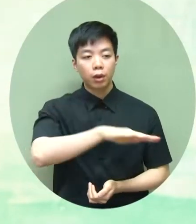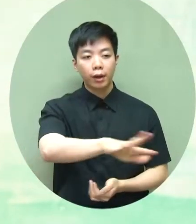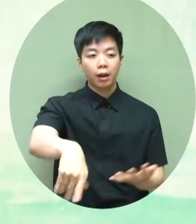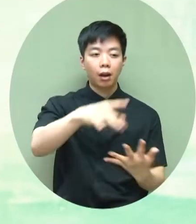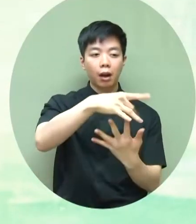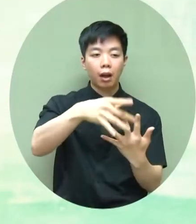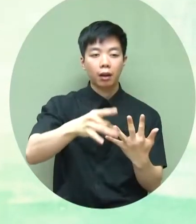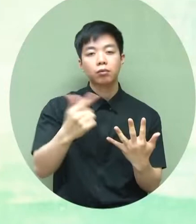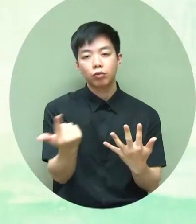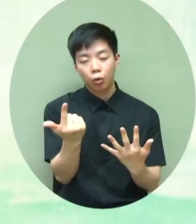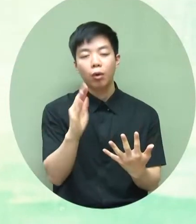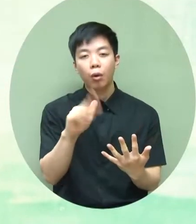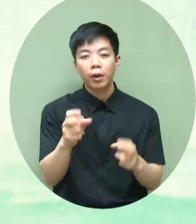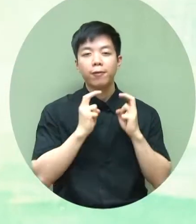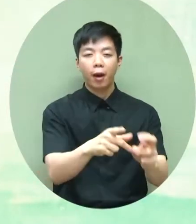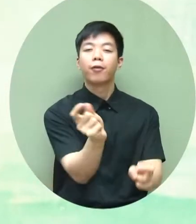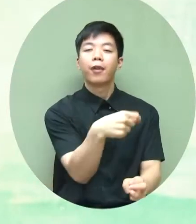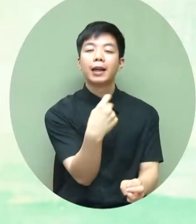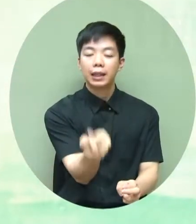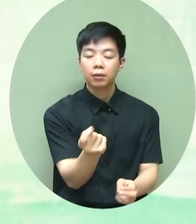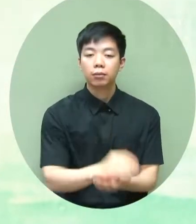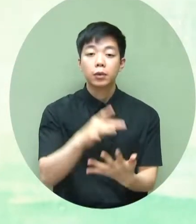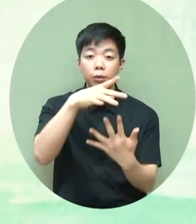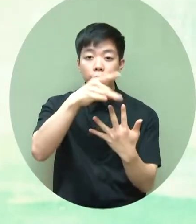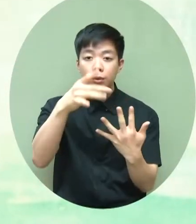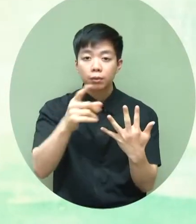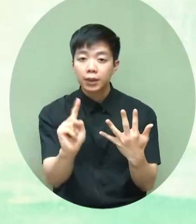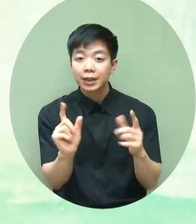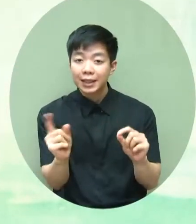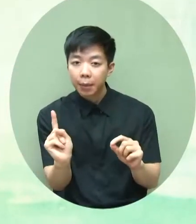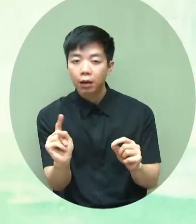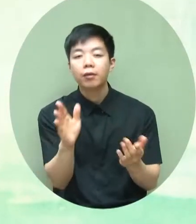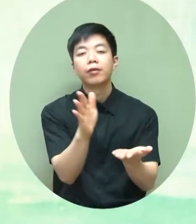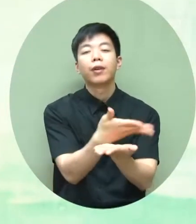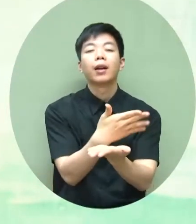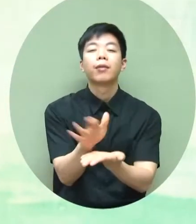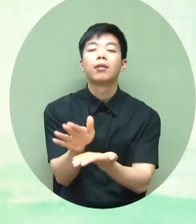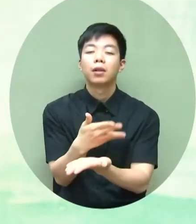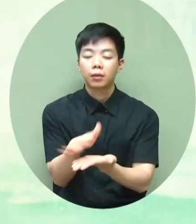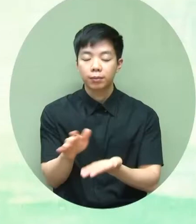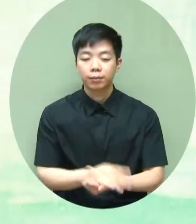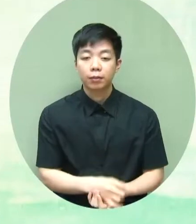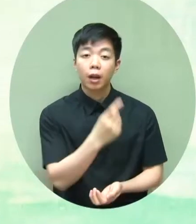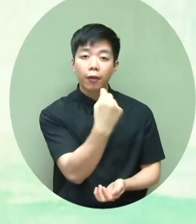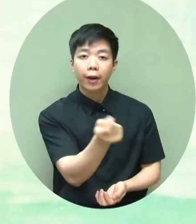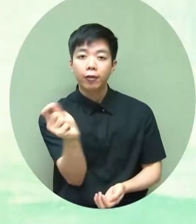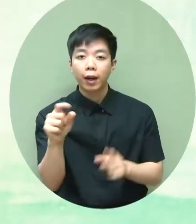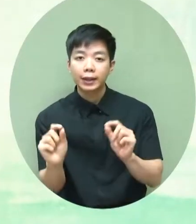are offered to passengers so that there is more convenience and speed. So when there is choice, that means that there can